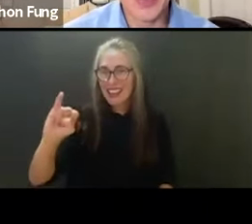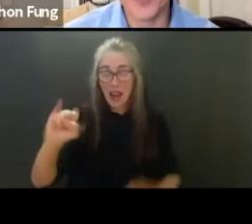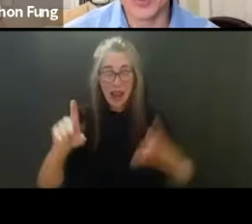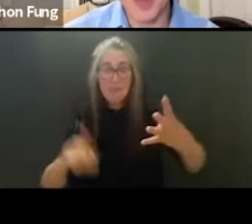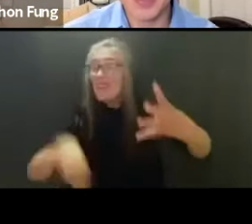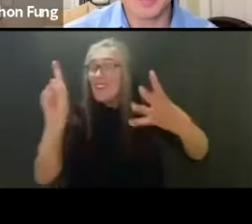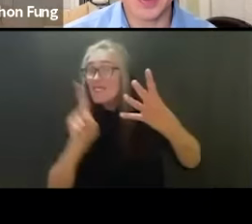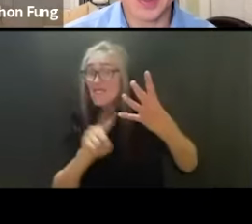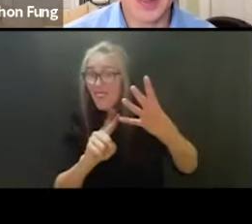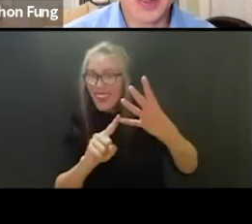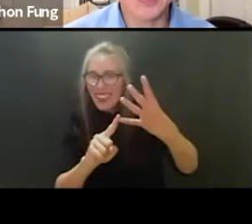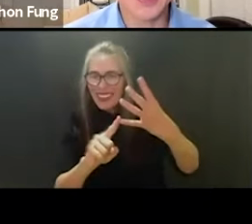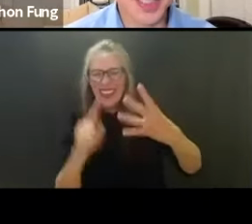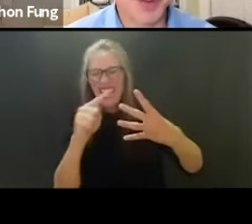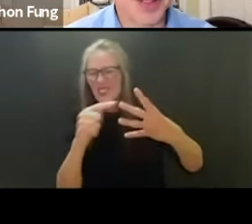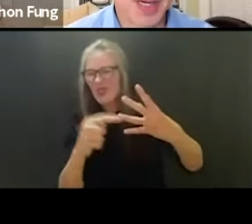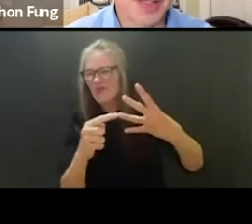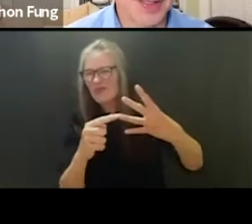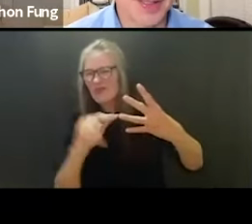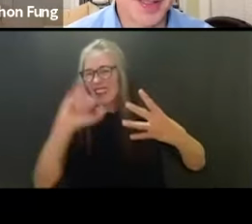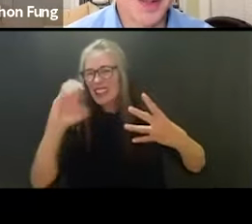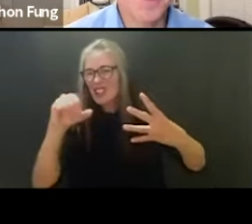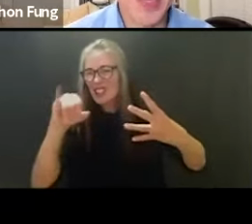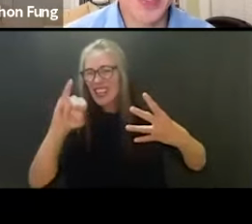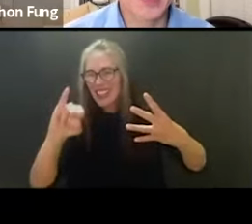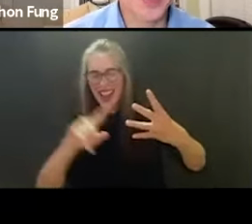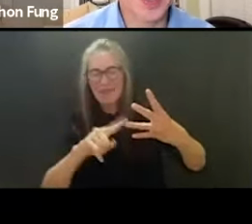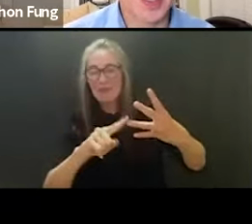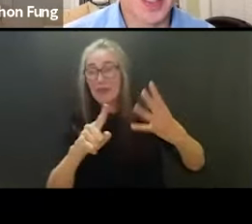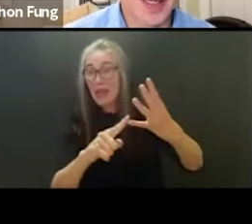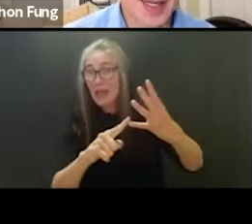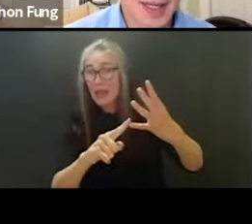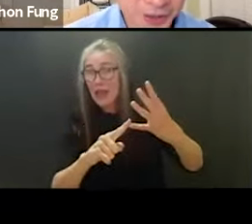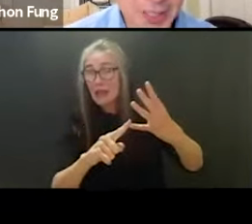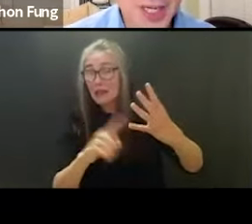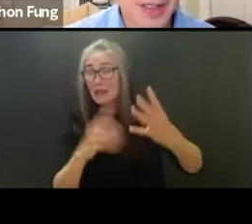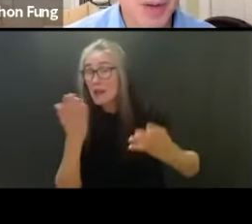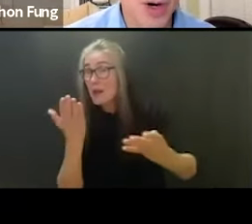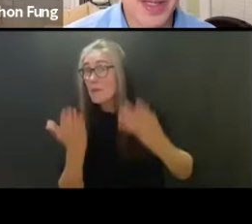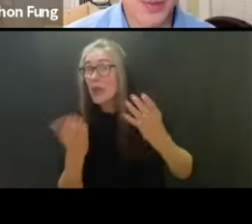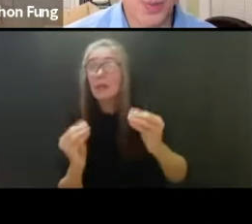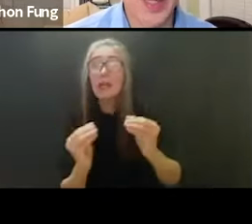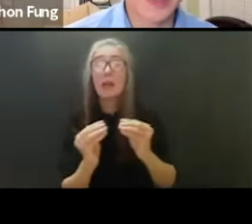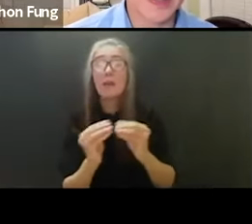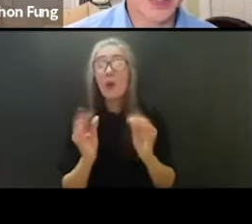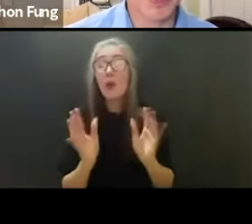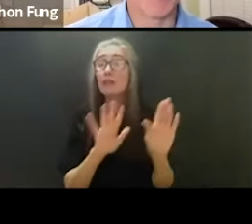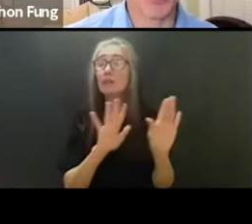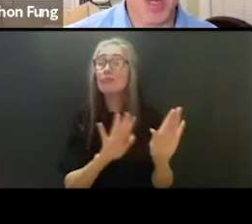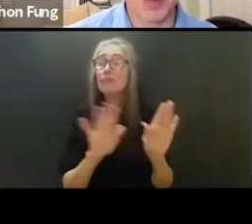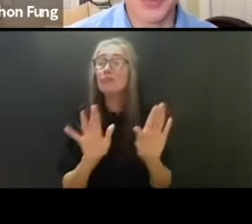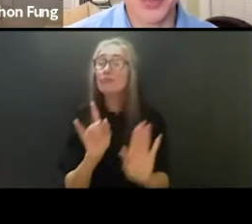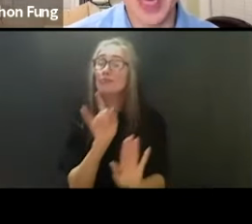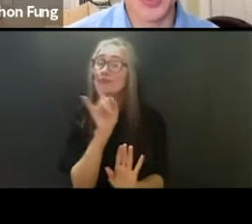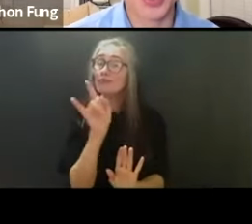And then a fourth possibility is a deeper democracy. And I'll sketch out in a moment what I think some of